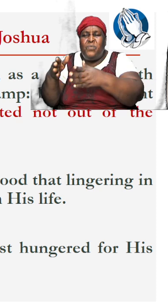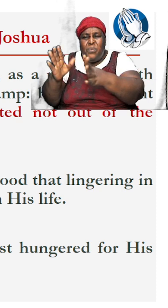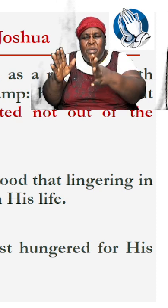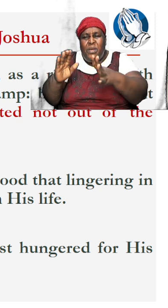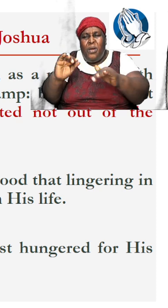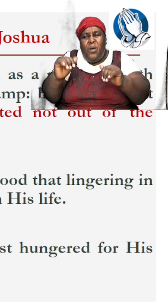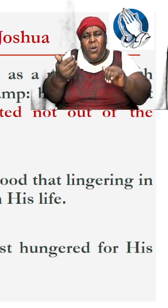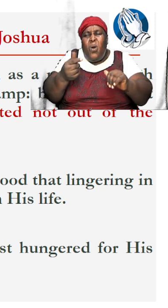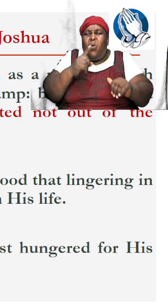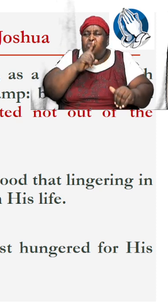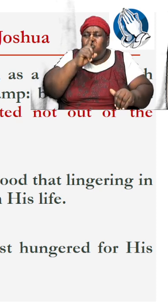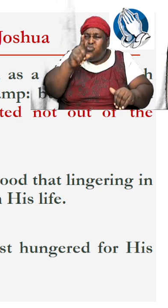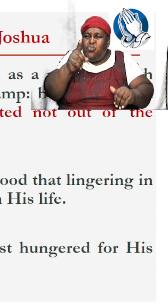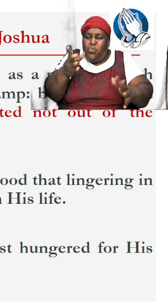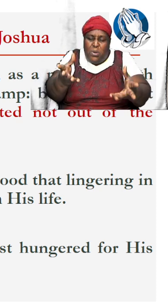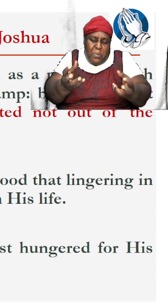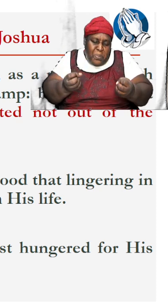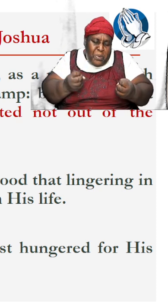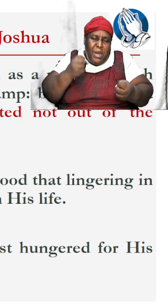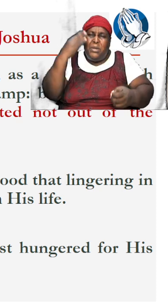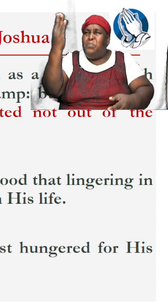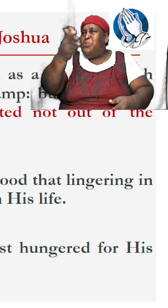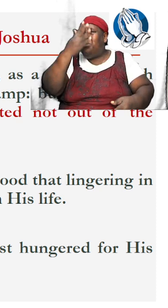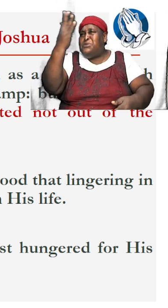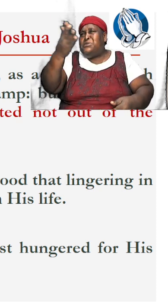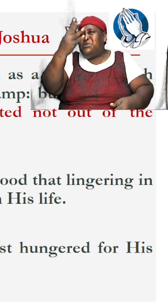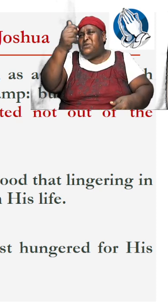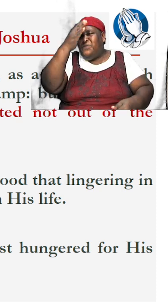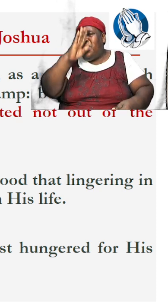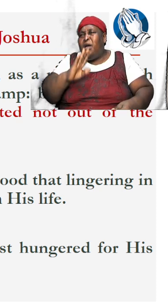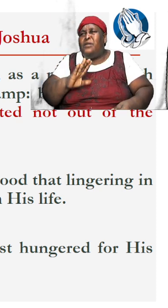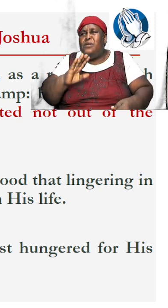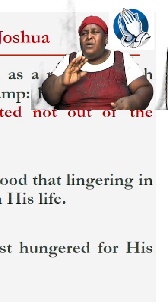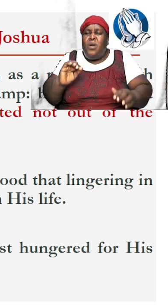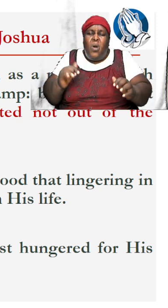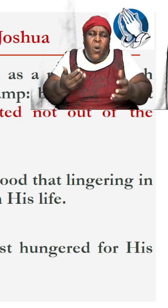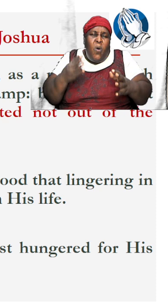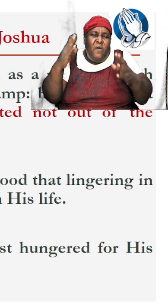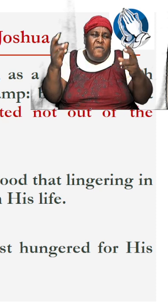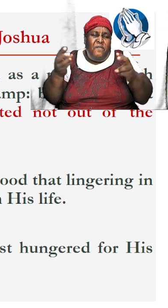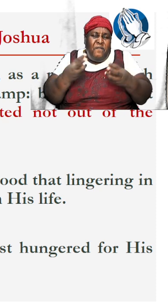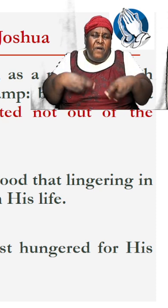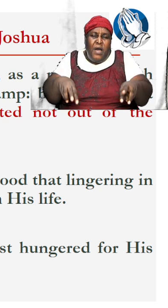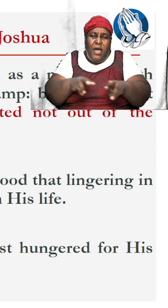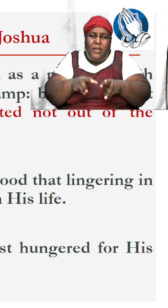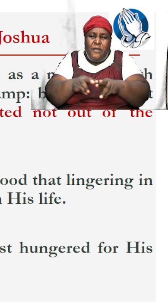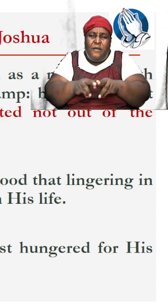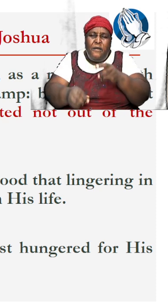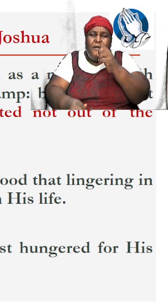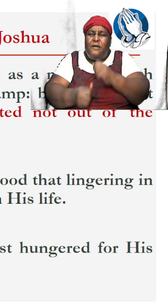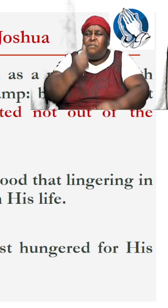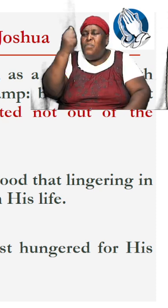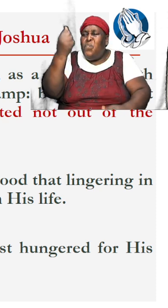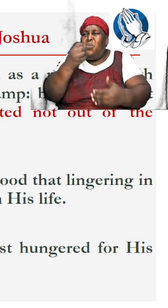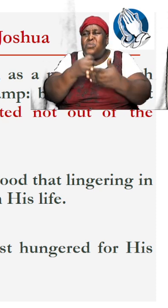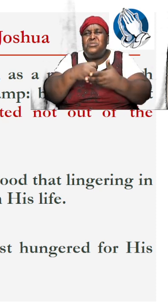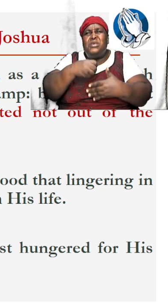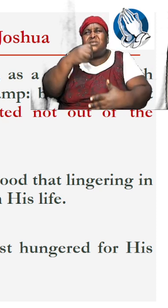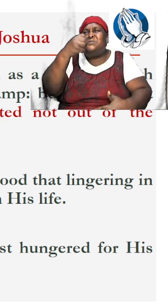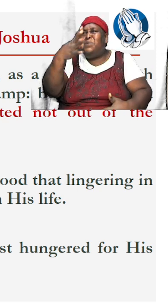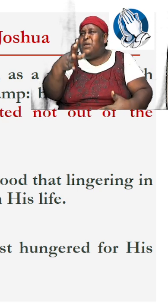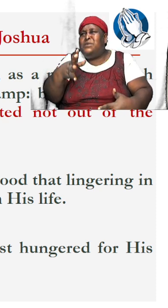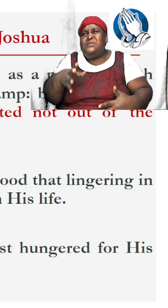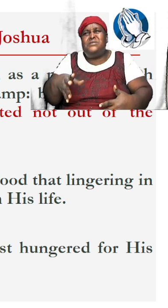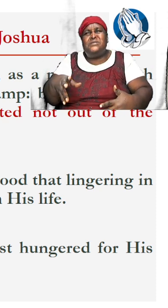much truly do we want the presence of God? How much do we value the most expensive resource